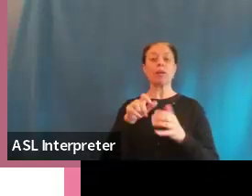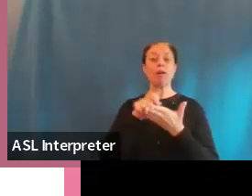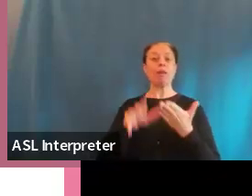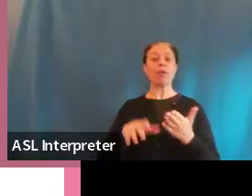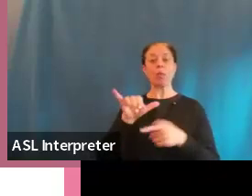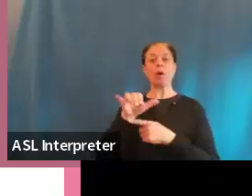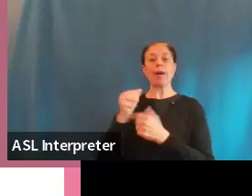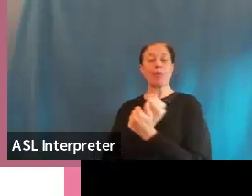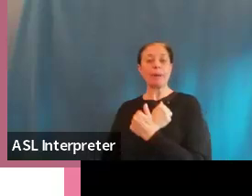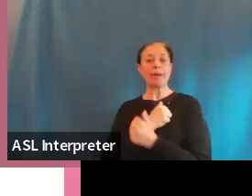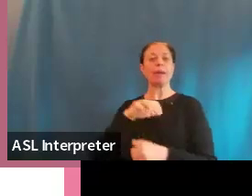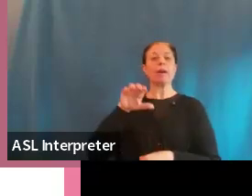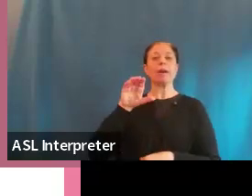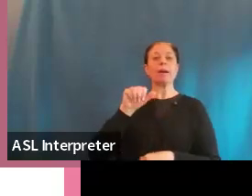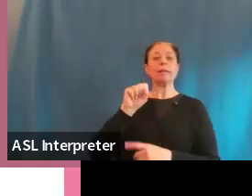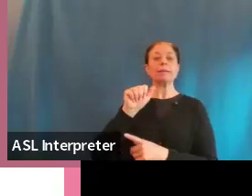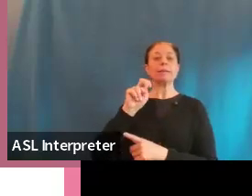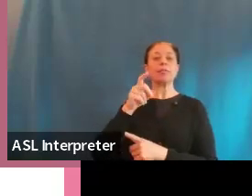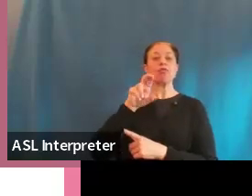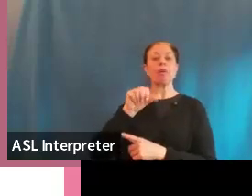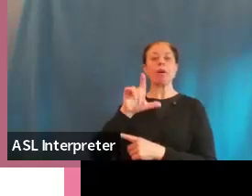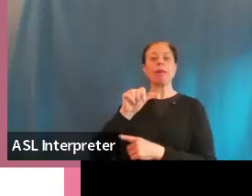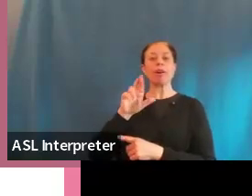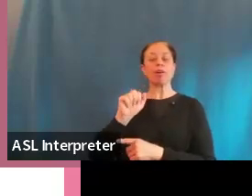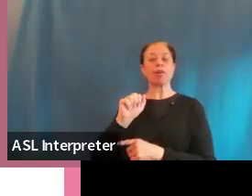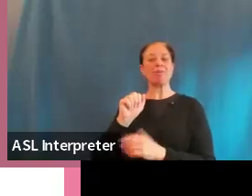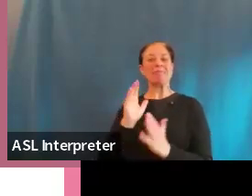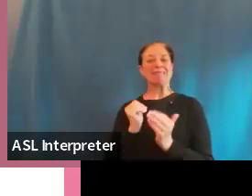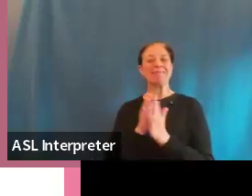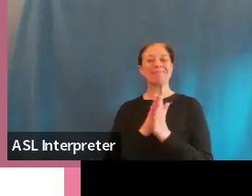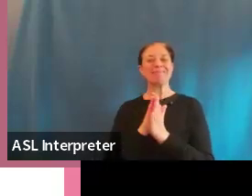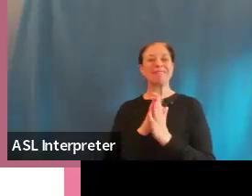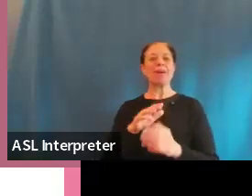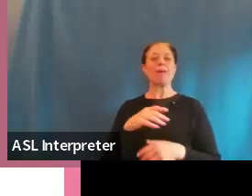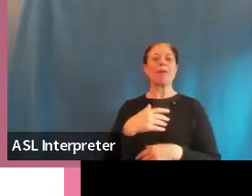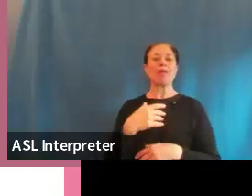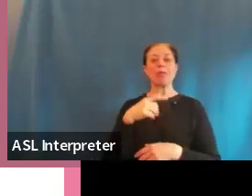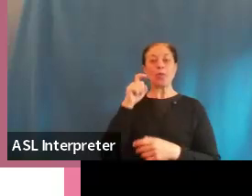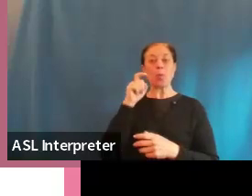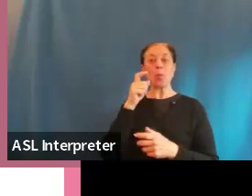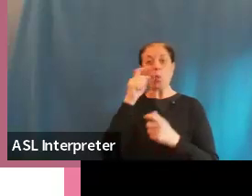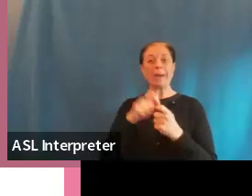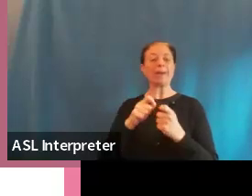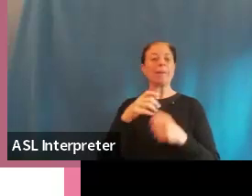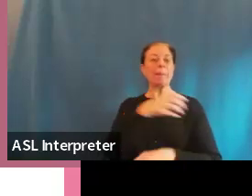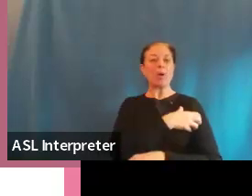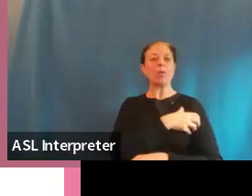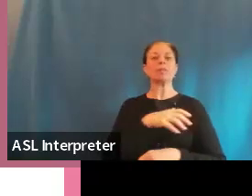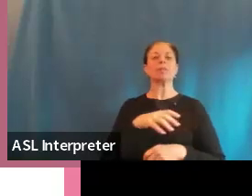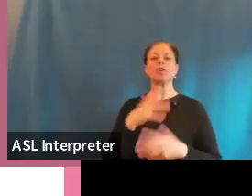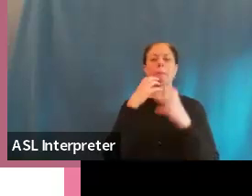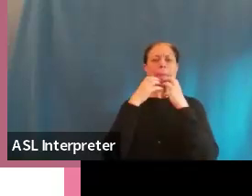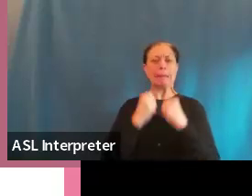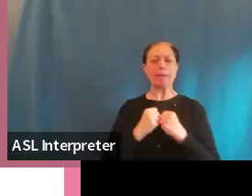YA romantasy, Cassandra Clare, comes the highly anticipated first book in The Wicked Powers, the final stunning trilogy of her